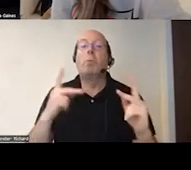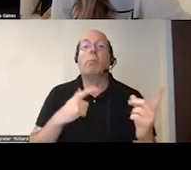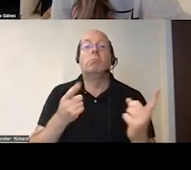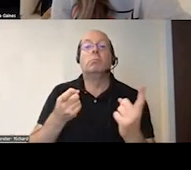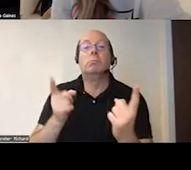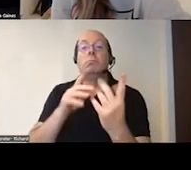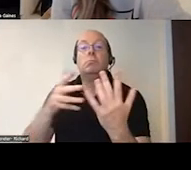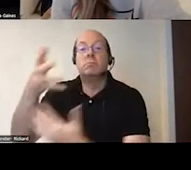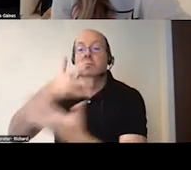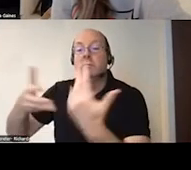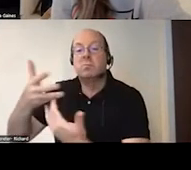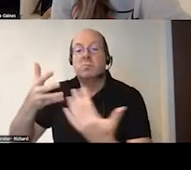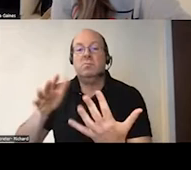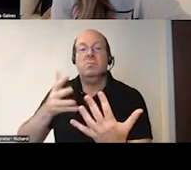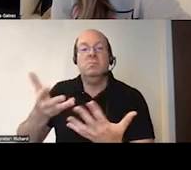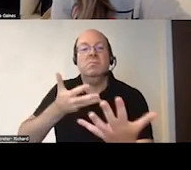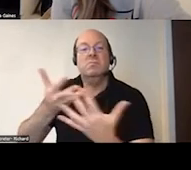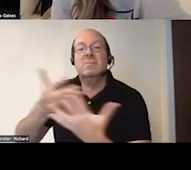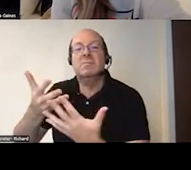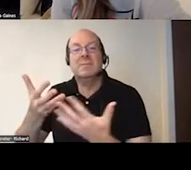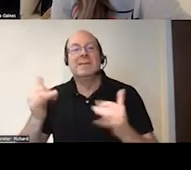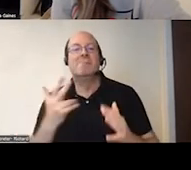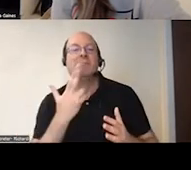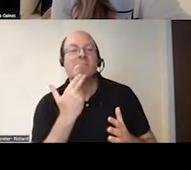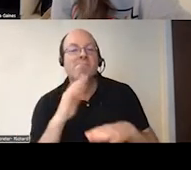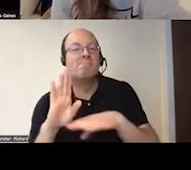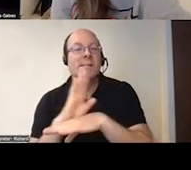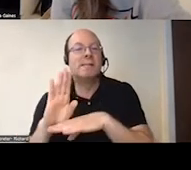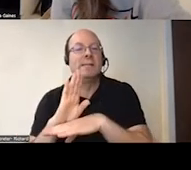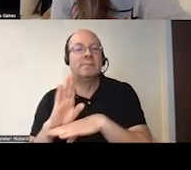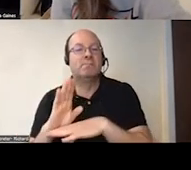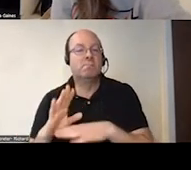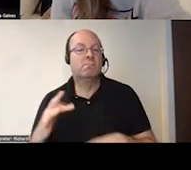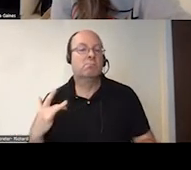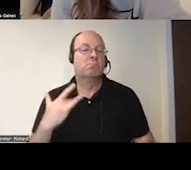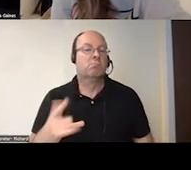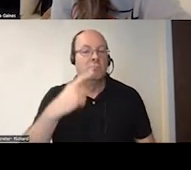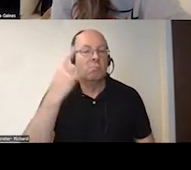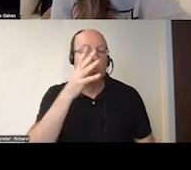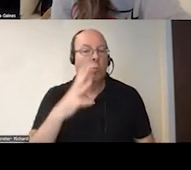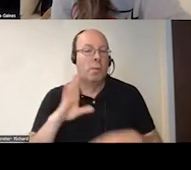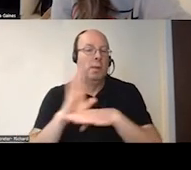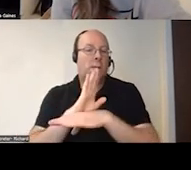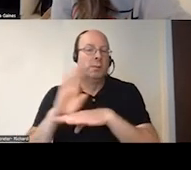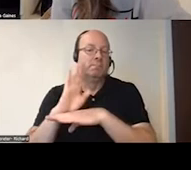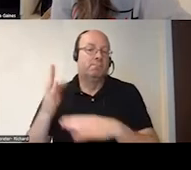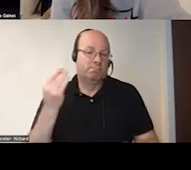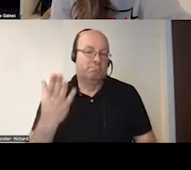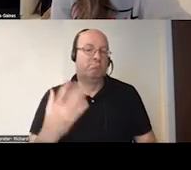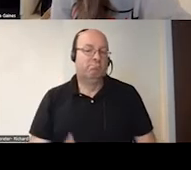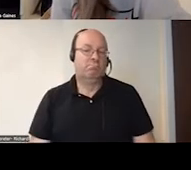now are all very much in the smaller scale. And that's pretty typical for Black women businesses to be on the smaller mm-hmm.